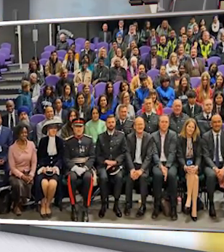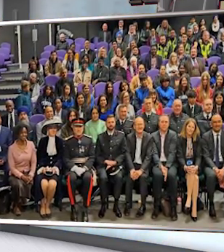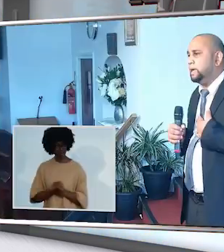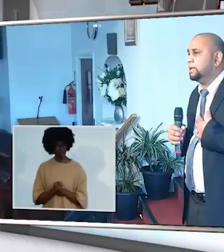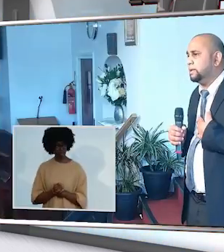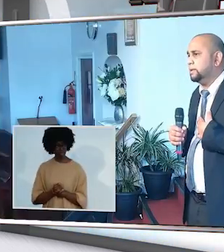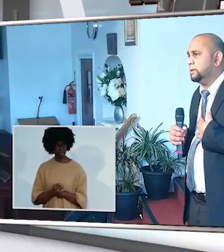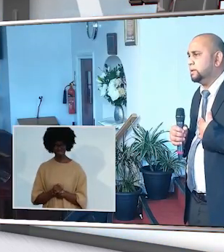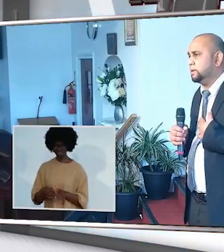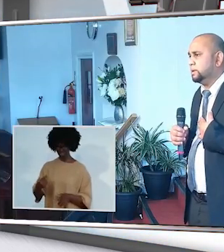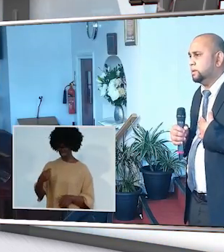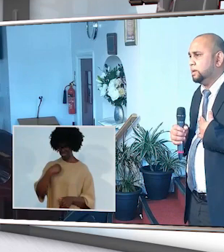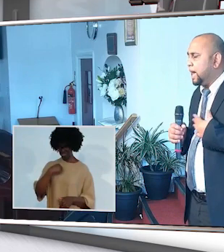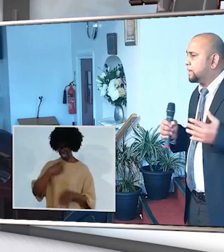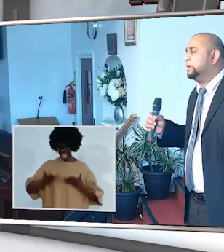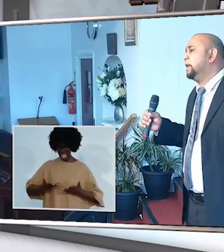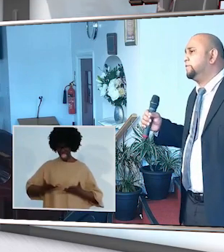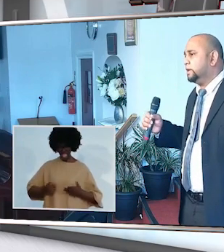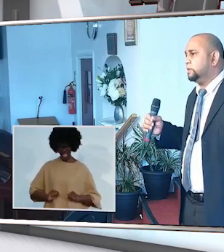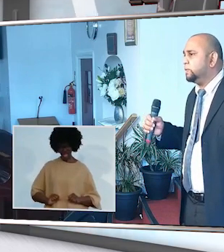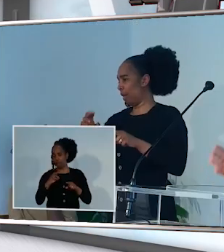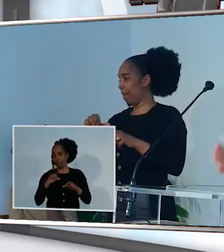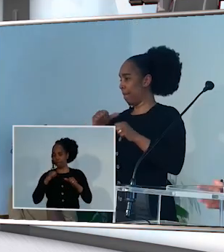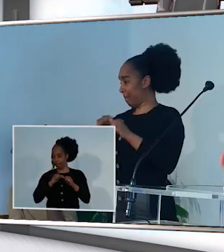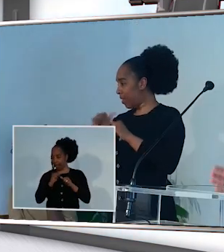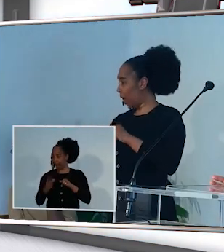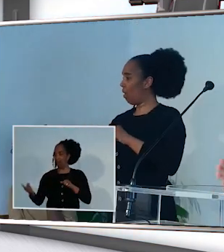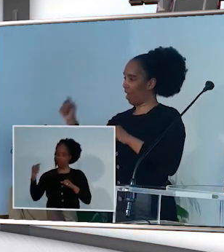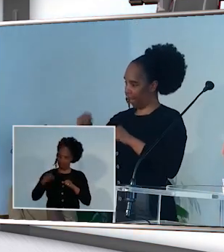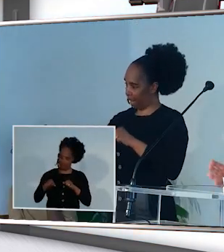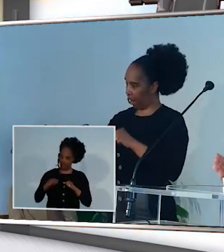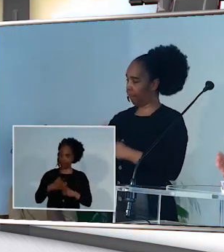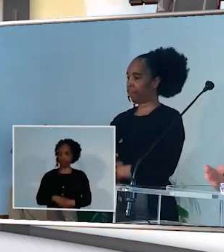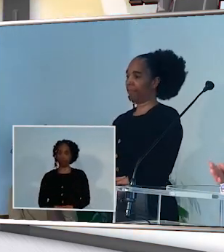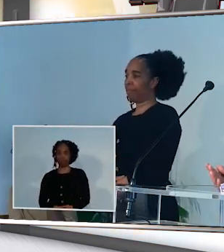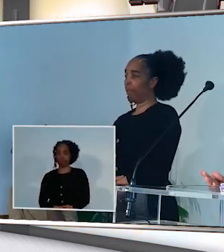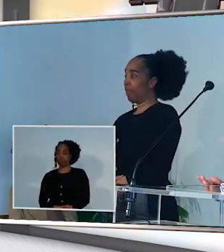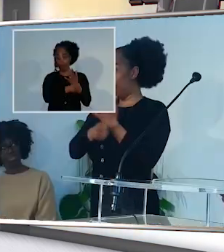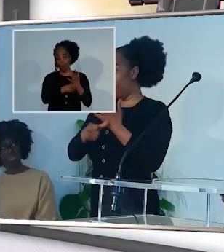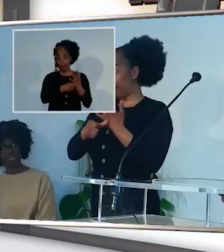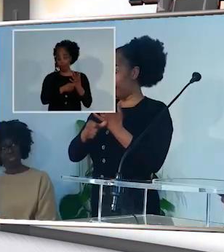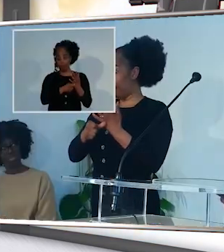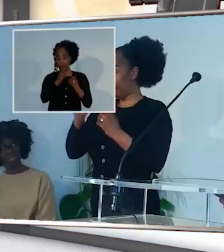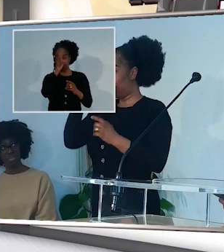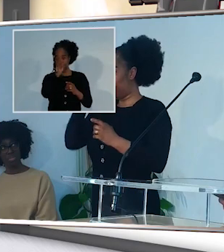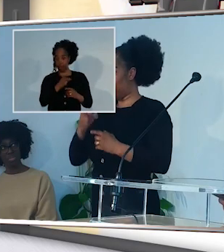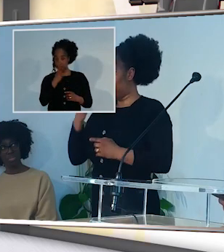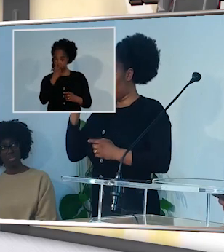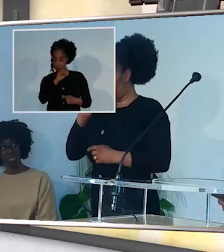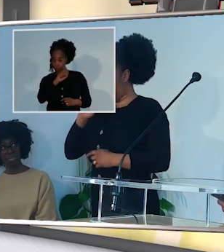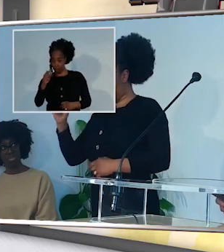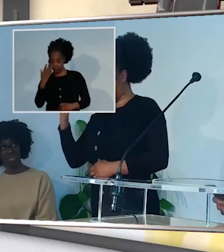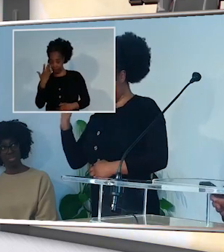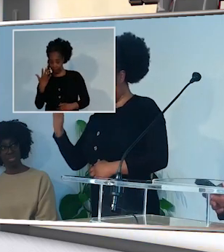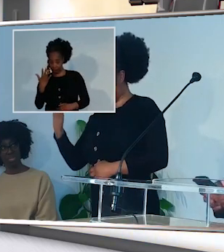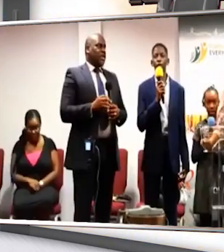Boys. Willesden Church celebrated its Possibilities Day to promote disability awareness and the installation of a hearing loop for hearing